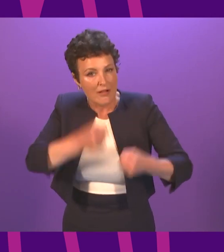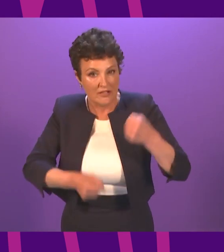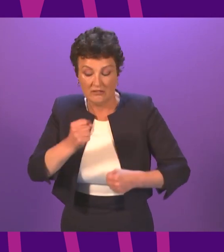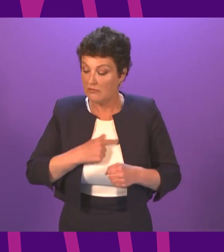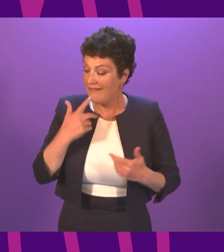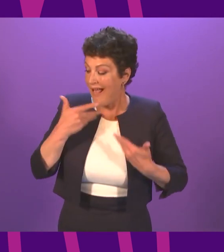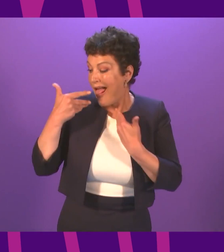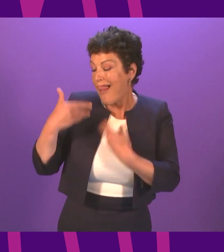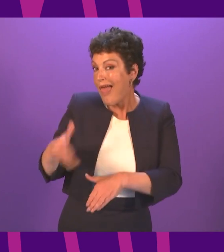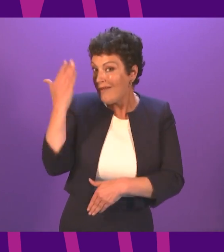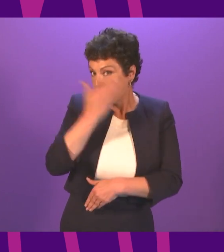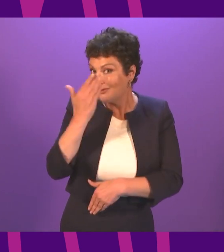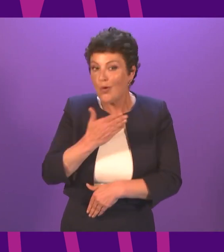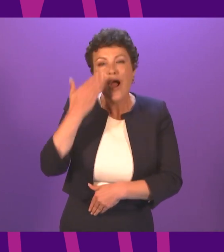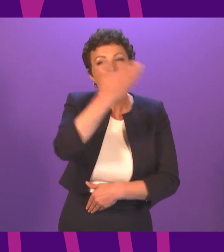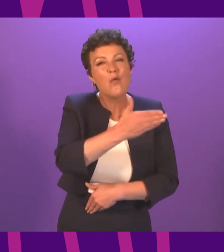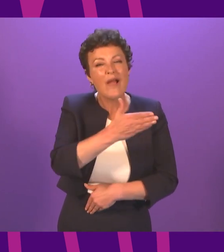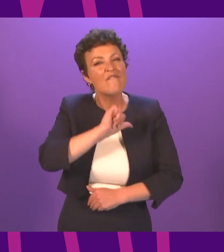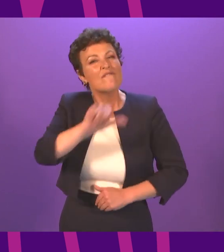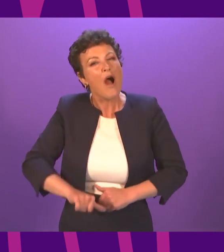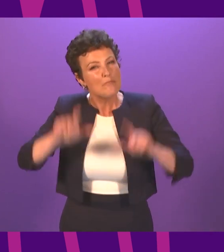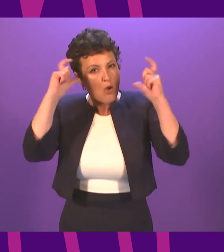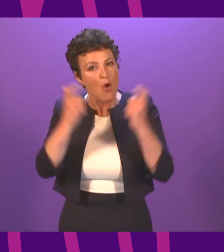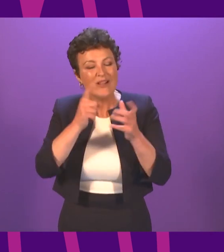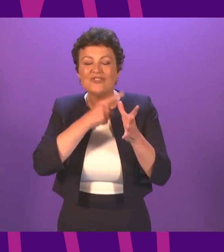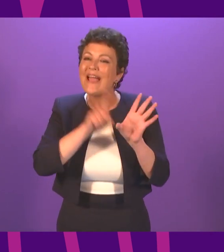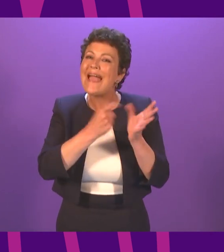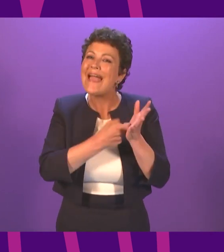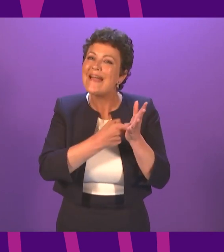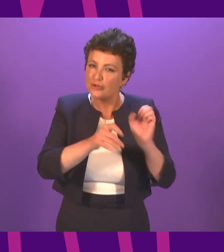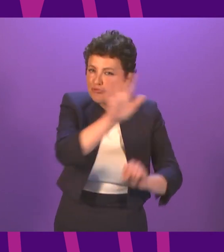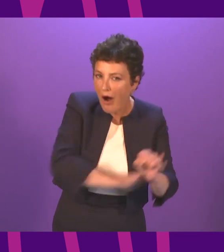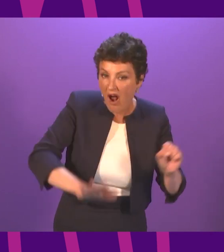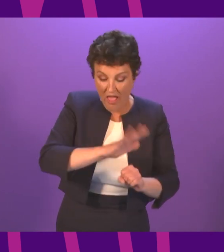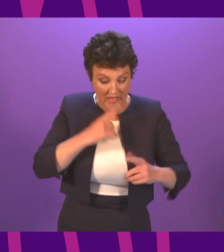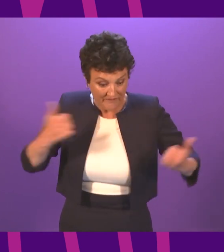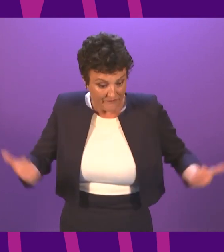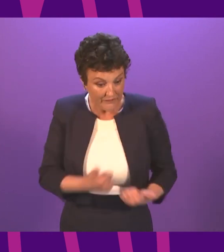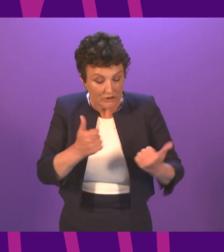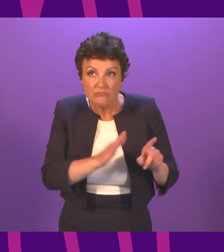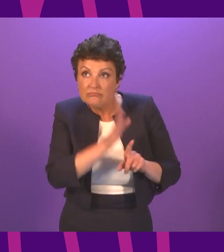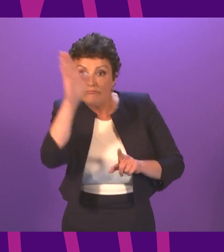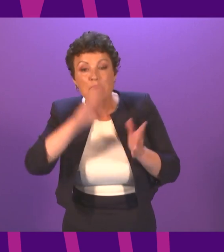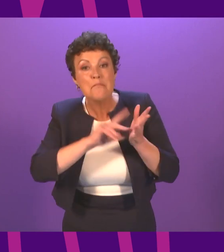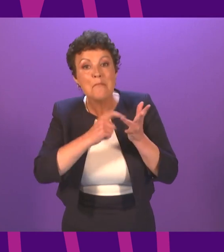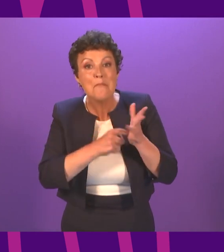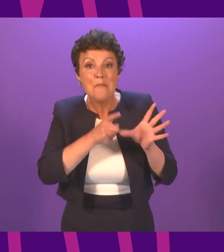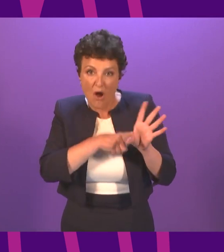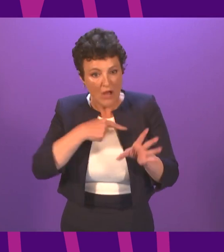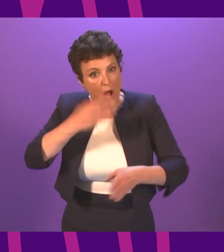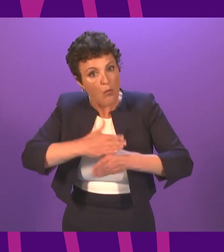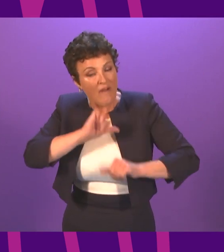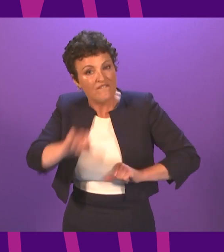at Auchencroove in Ayrshire. And when I left college, I started working as a cattleman on a dairy farm in Moray. And if you'd told me back